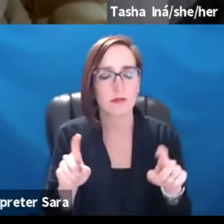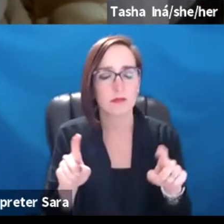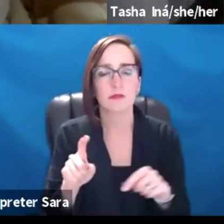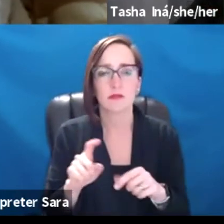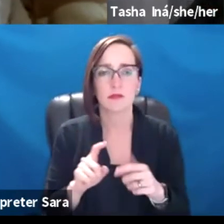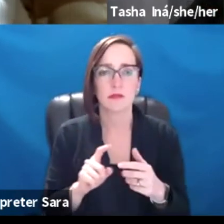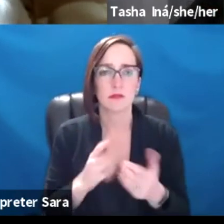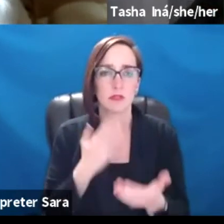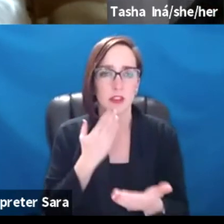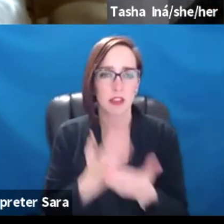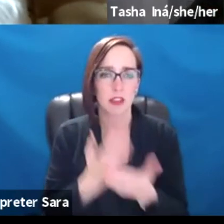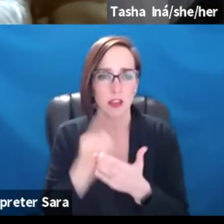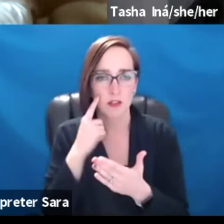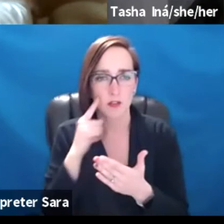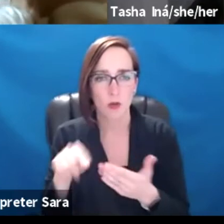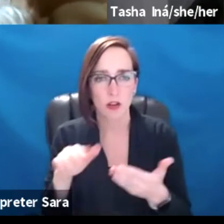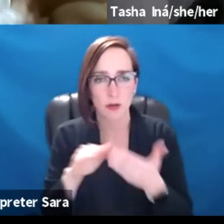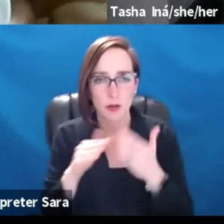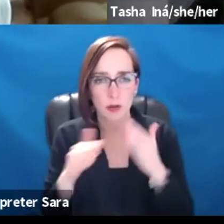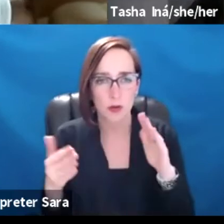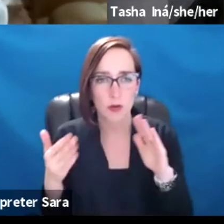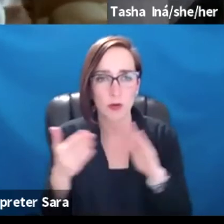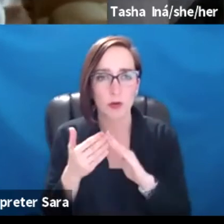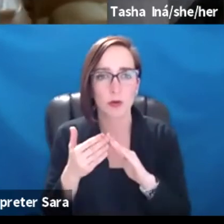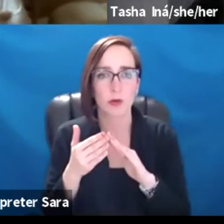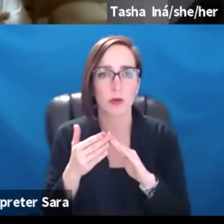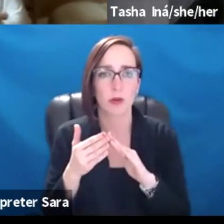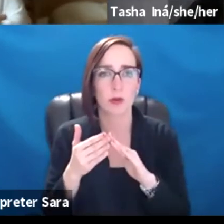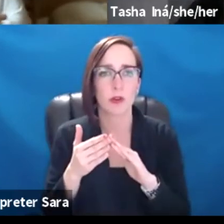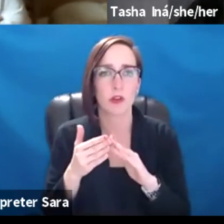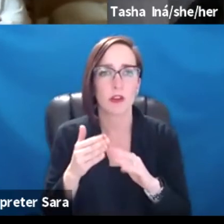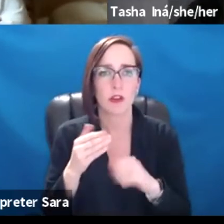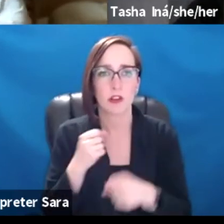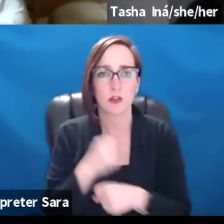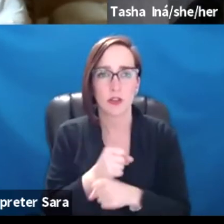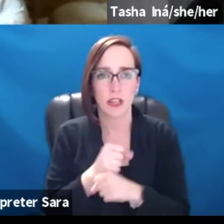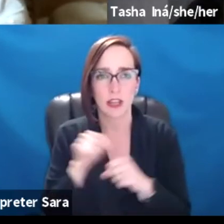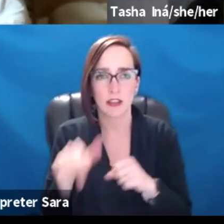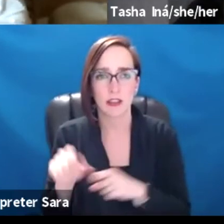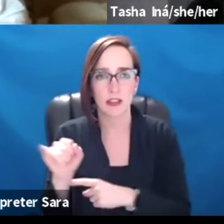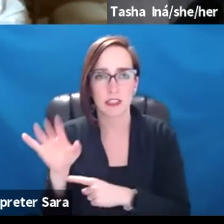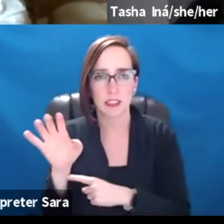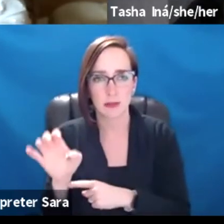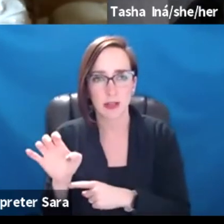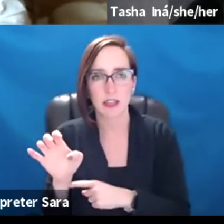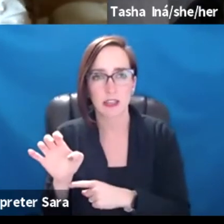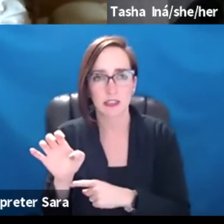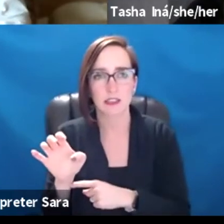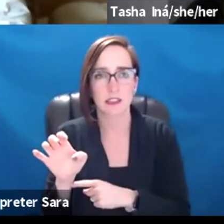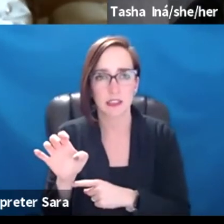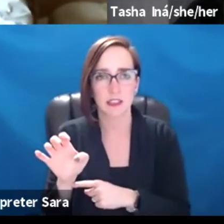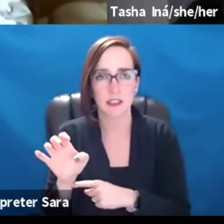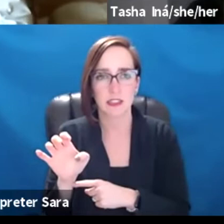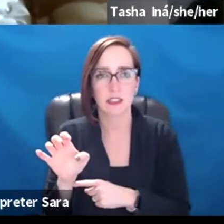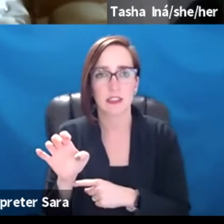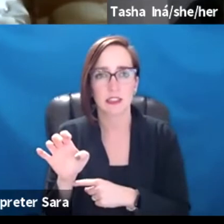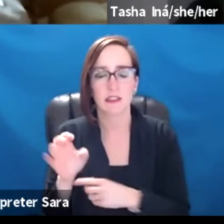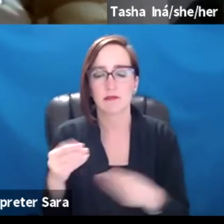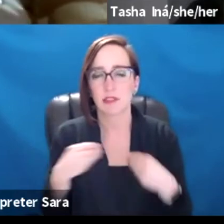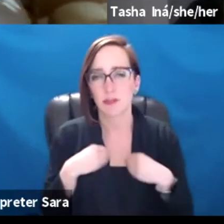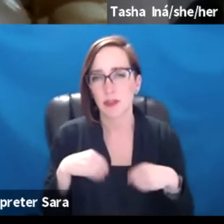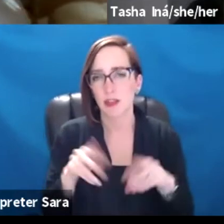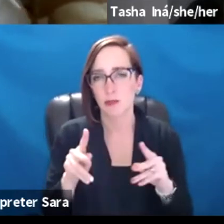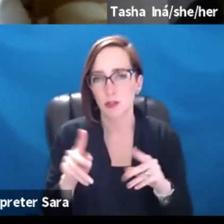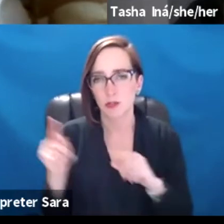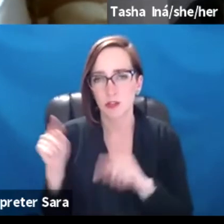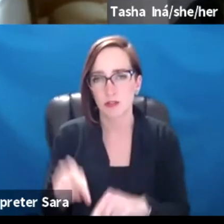the community that created this space, that gave me this opportunity to be here.